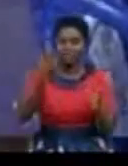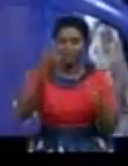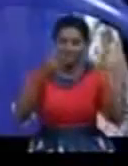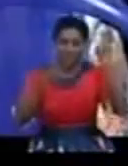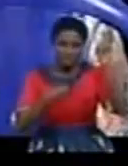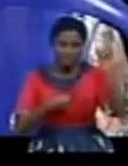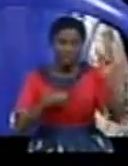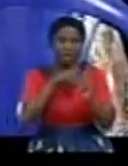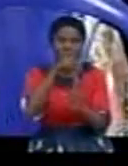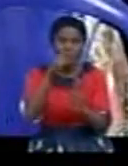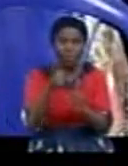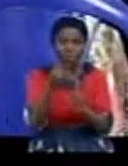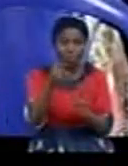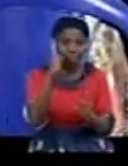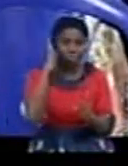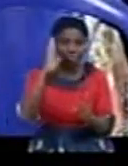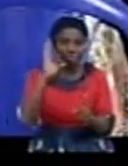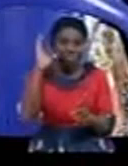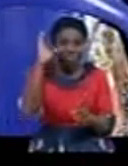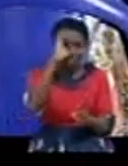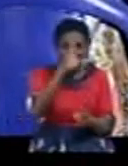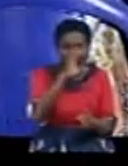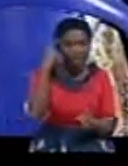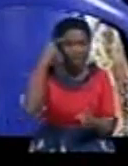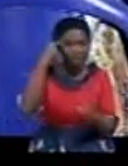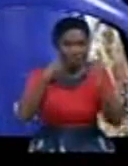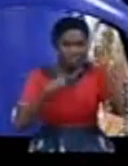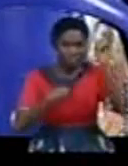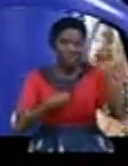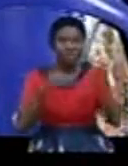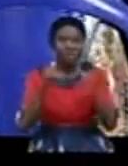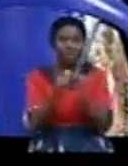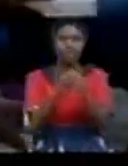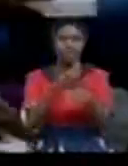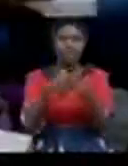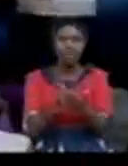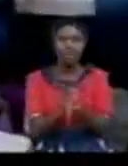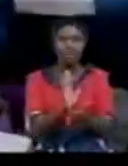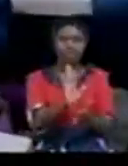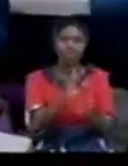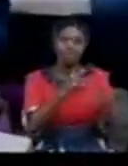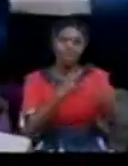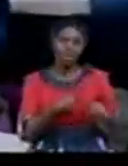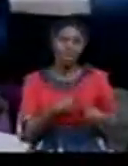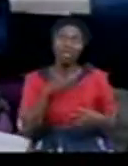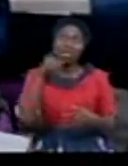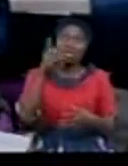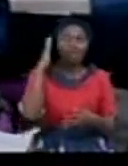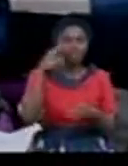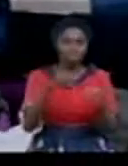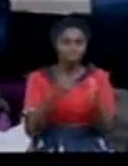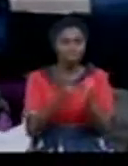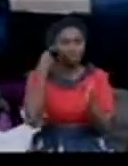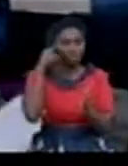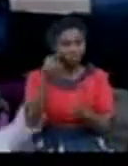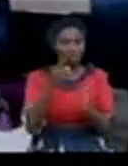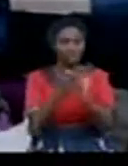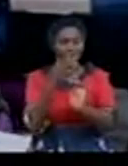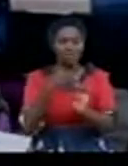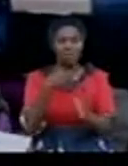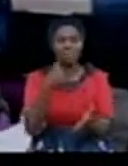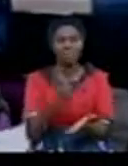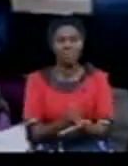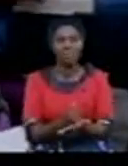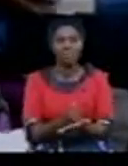me with all your heart. He will do it for you. Let's come to number three here. Number